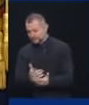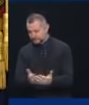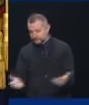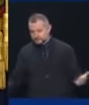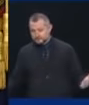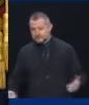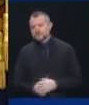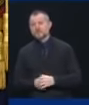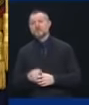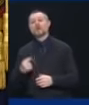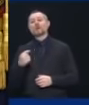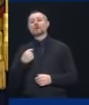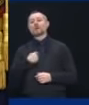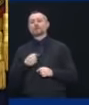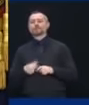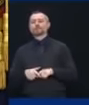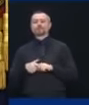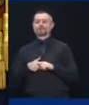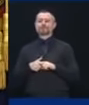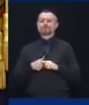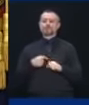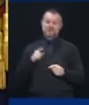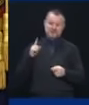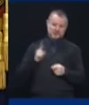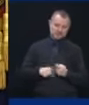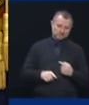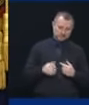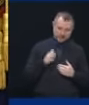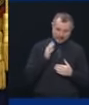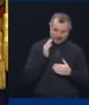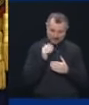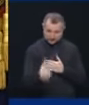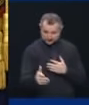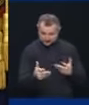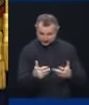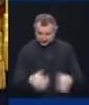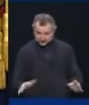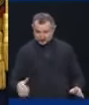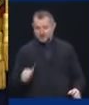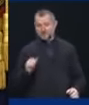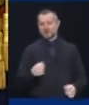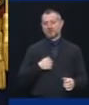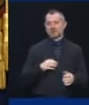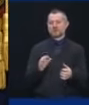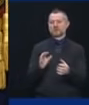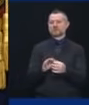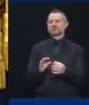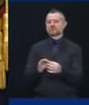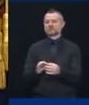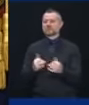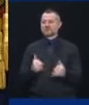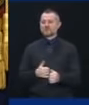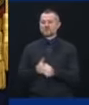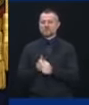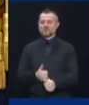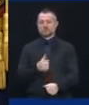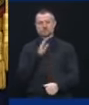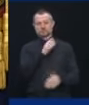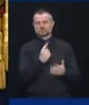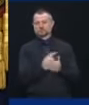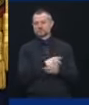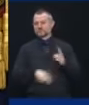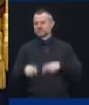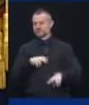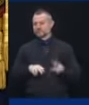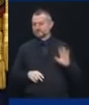any conditions they have on that review are being followed. On the Department of